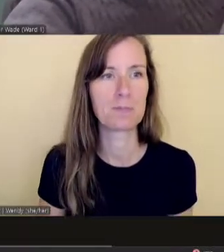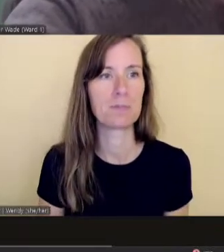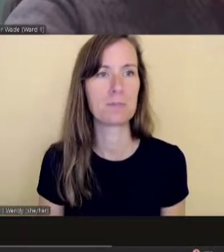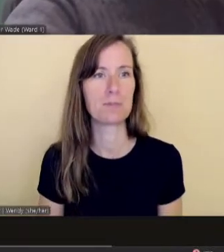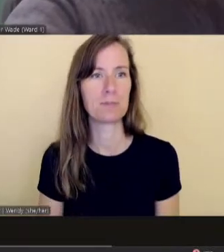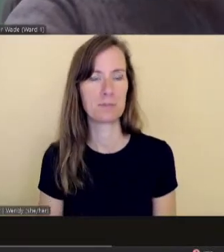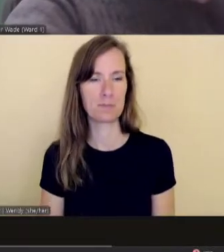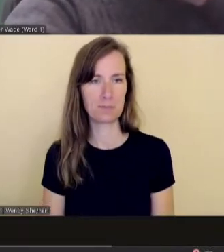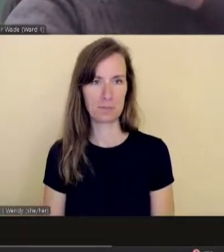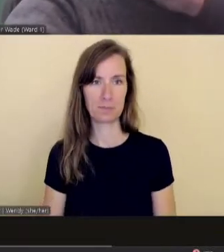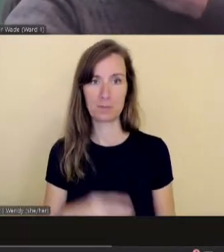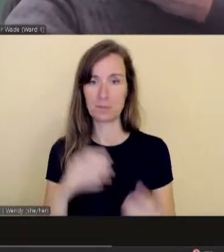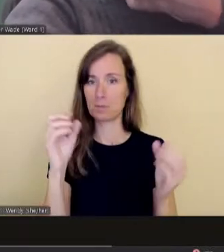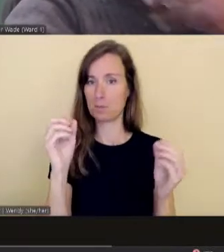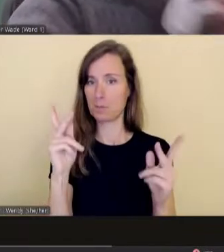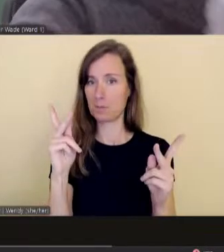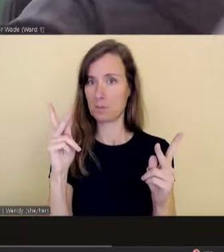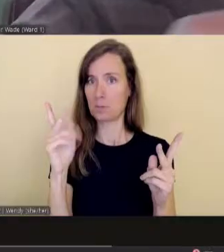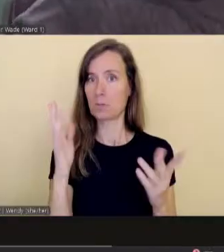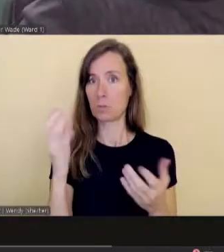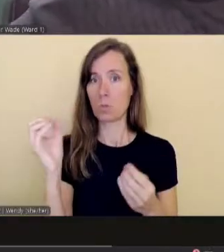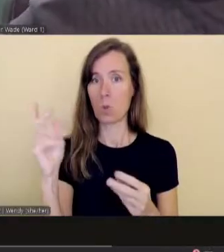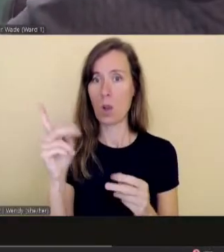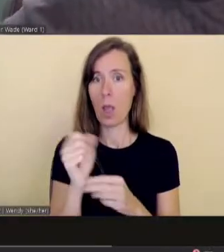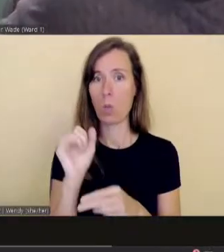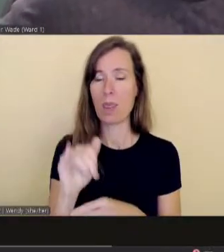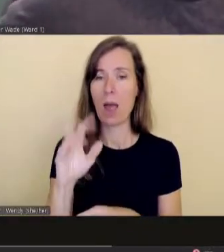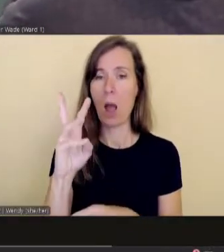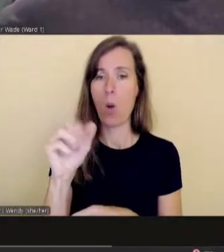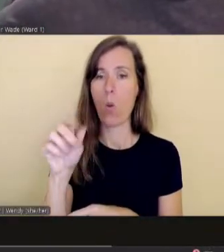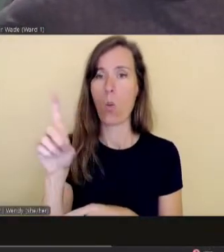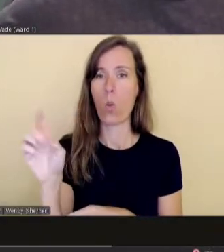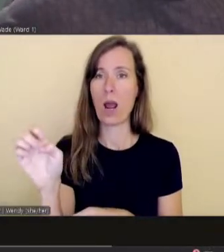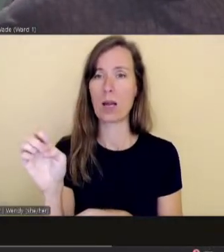All right, you're okay with that, Mr. Councilmember Wade? You're good?